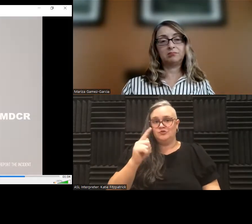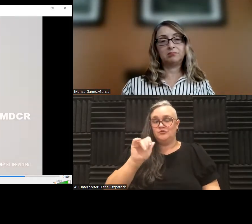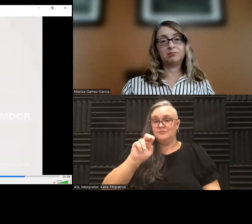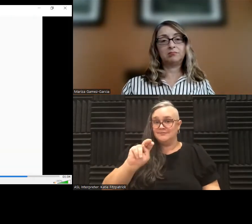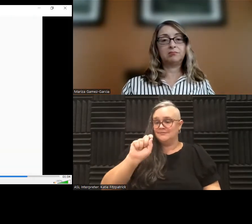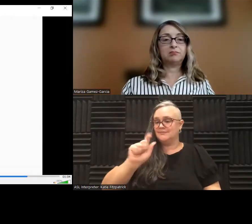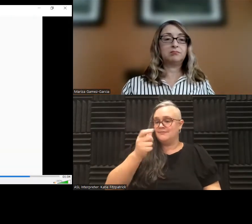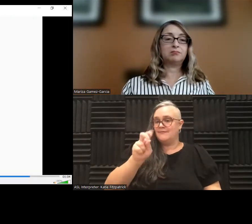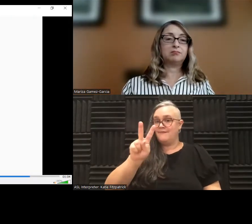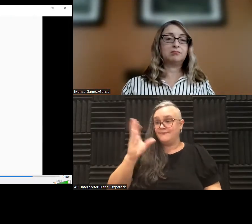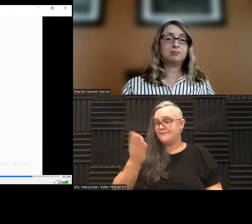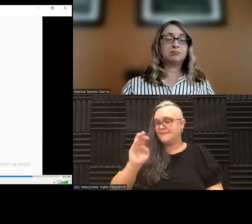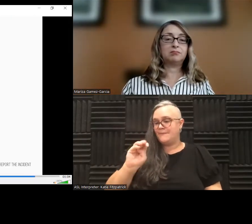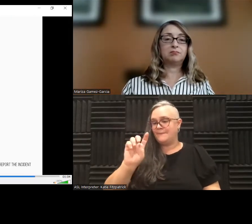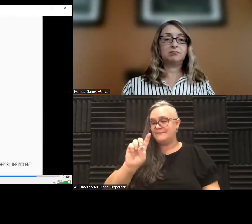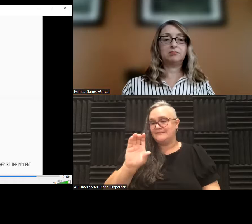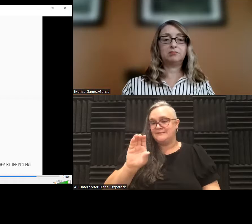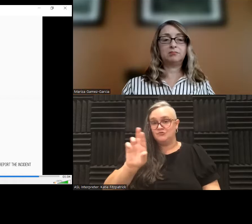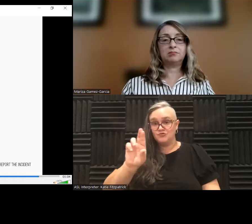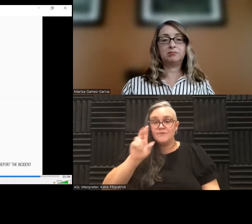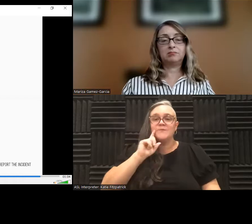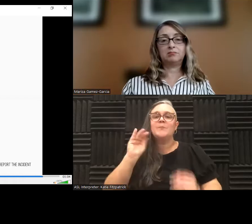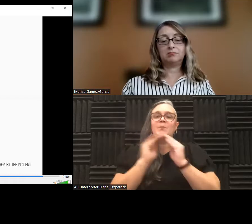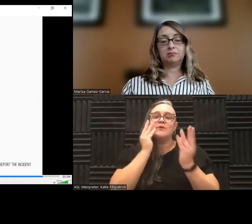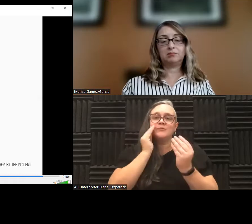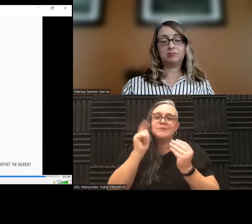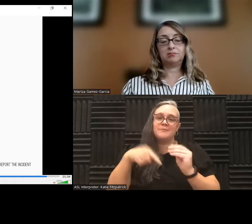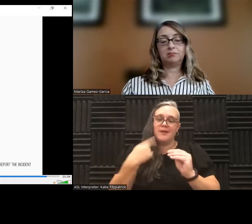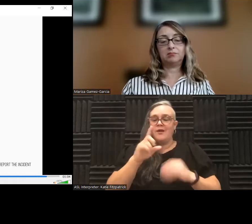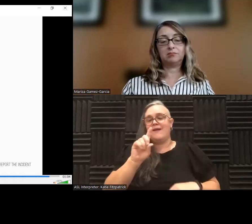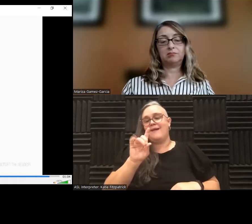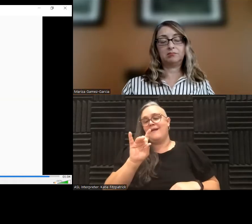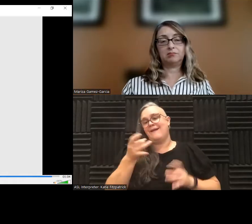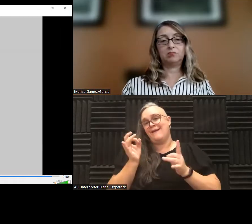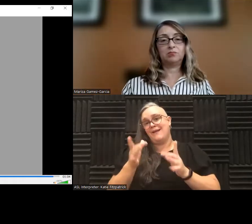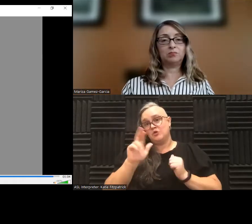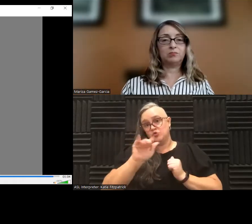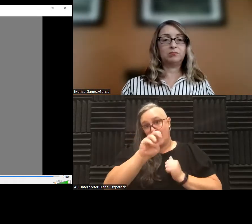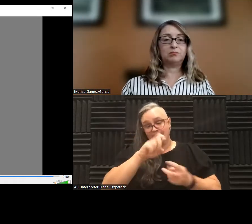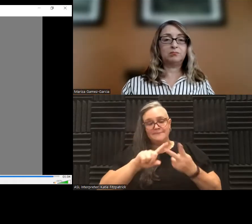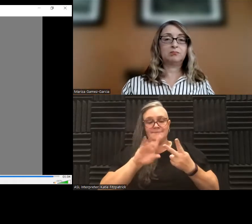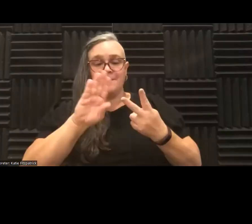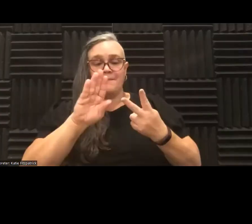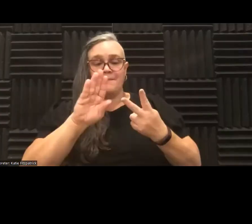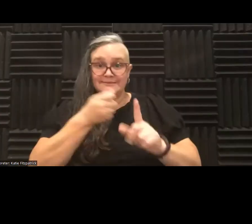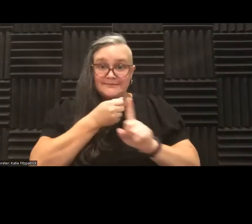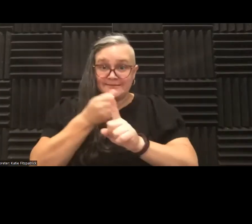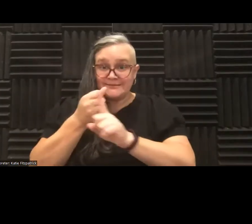michigan.gov/MDCR for more information on hate crimes, bias incidents, and available resources.